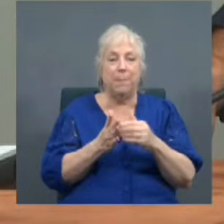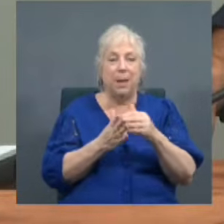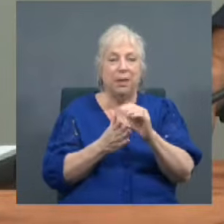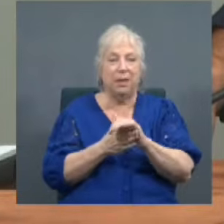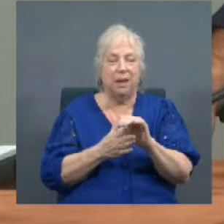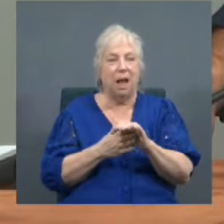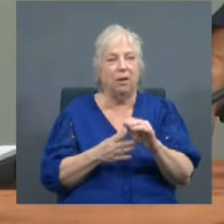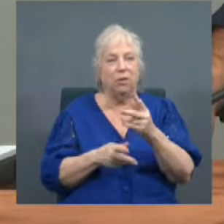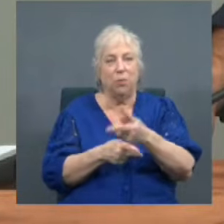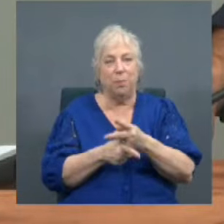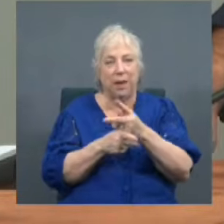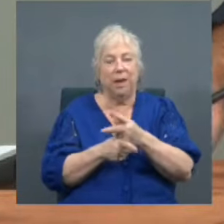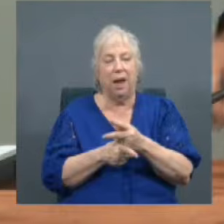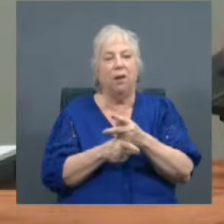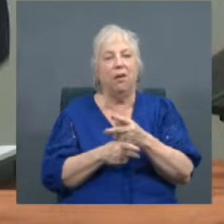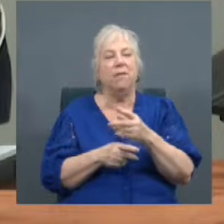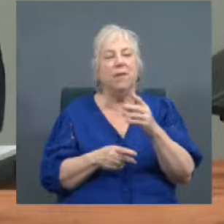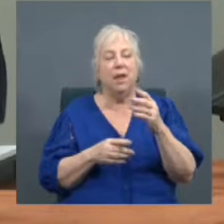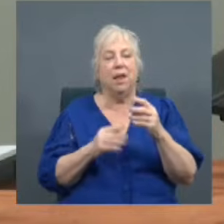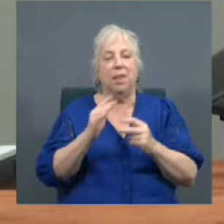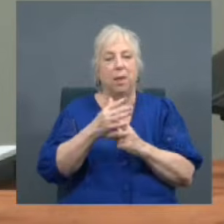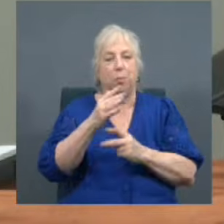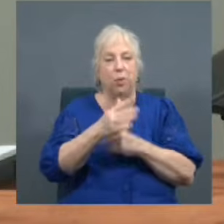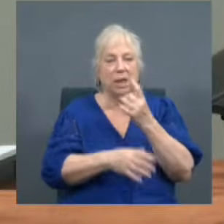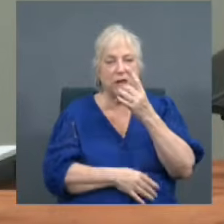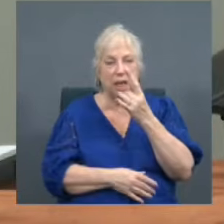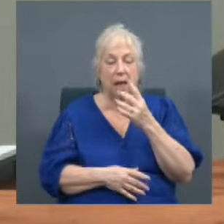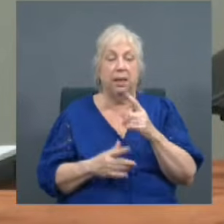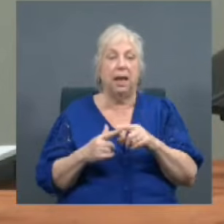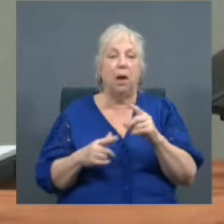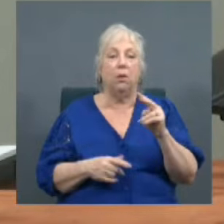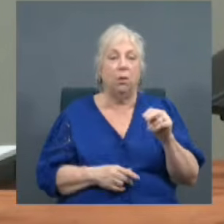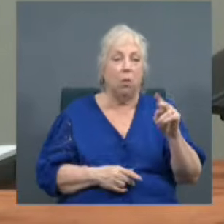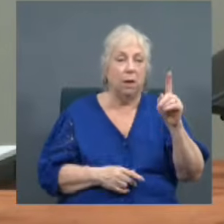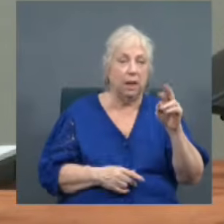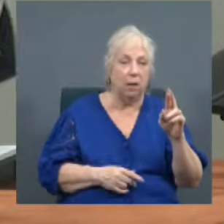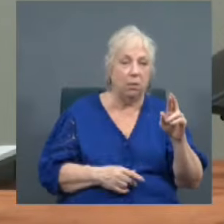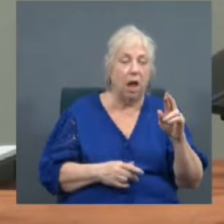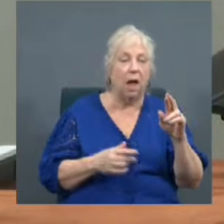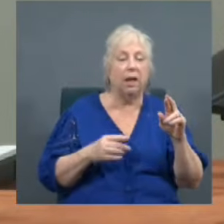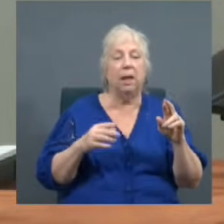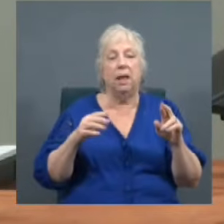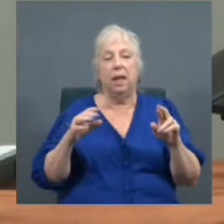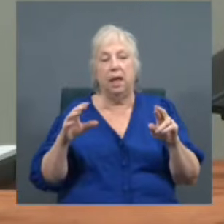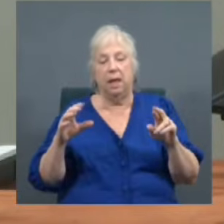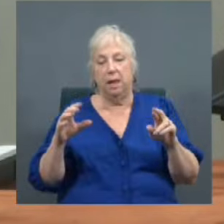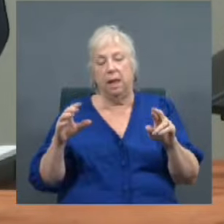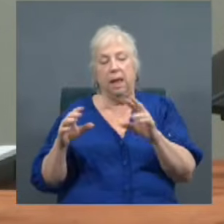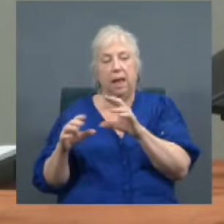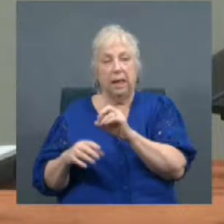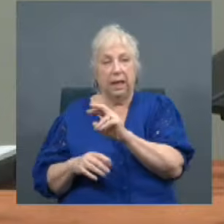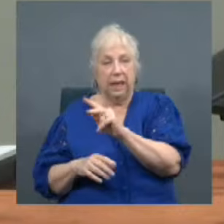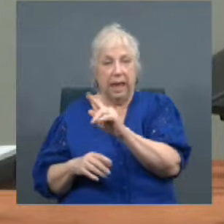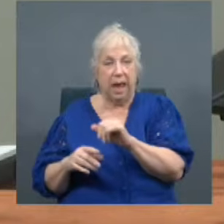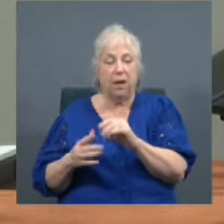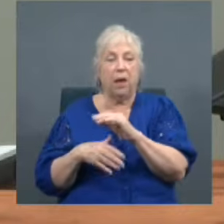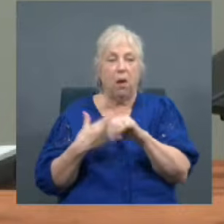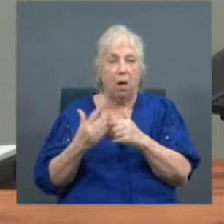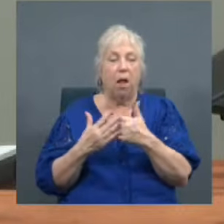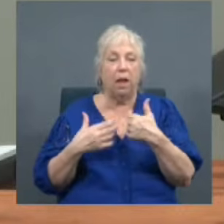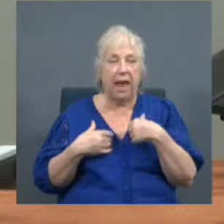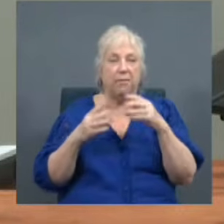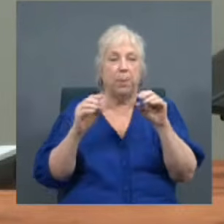bridge lights. That's just our portion. North Little Rock has a portion, county has a portion, those different types of things. So it's a